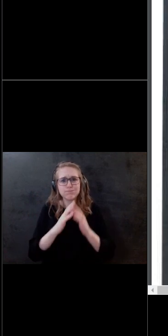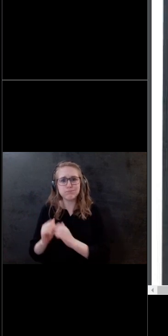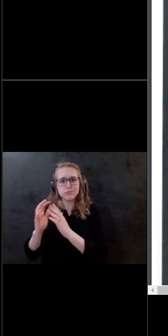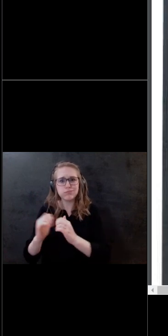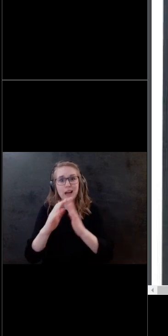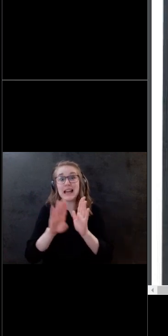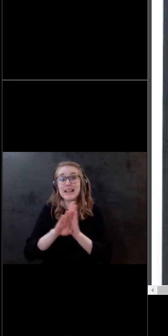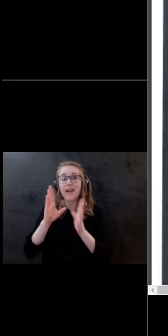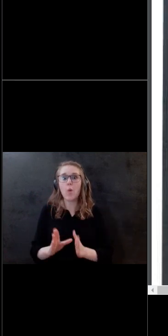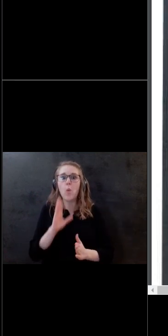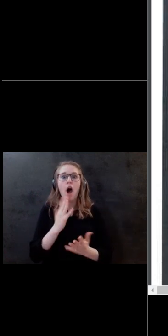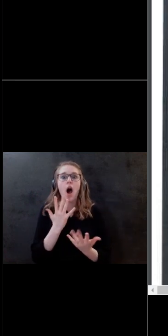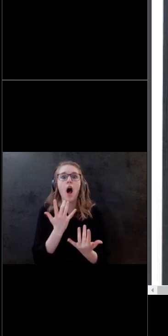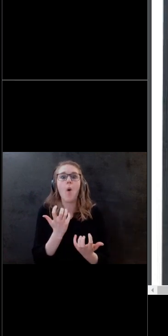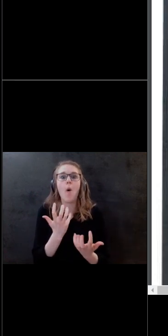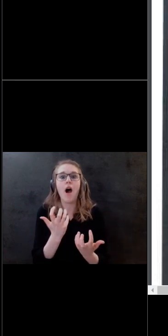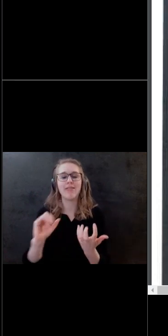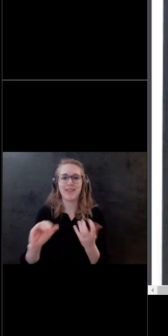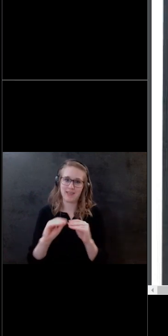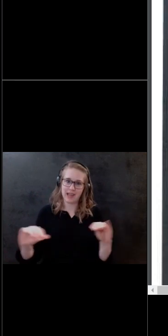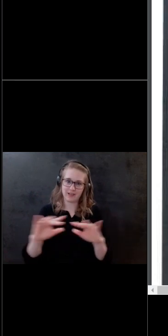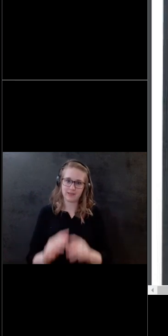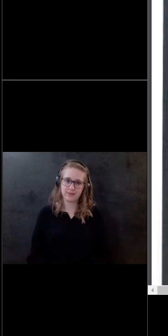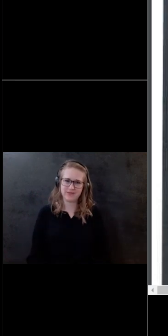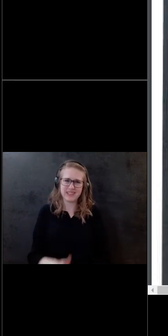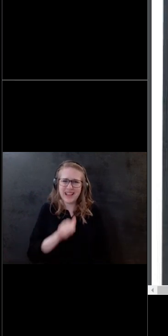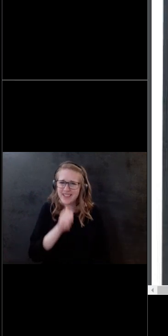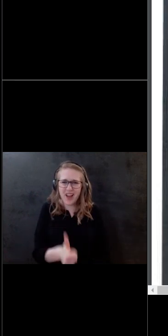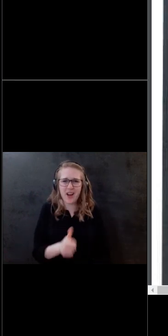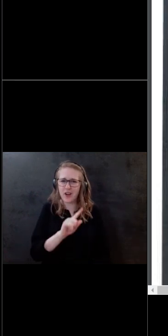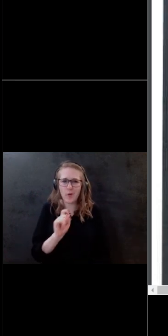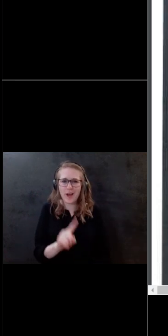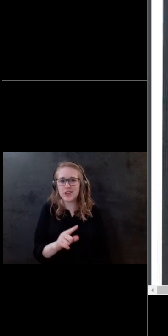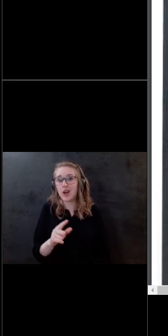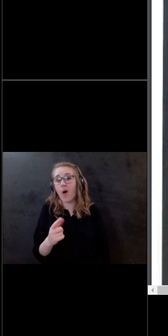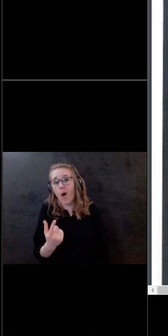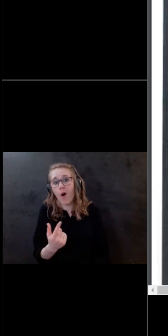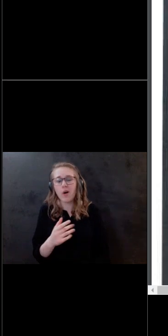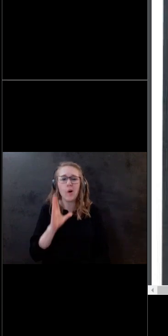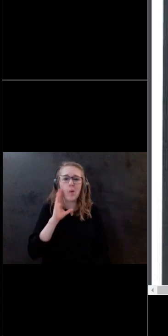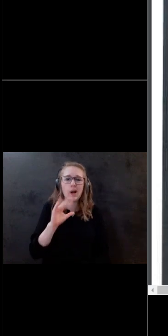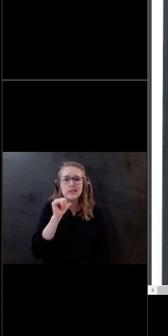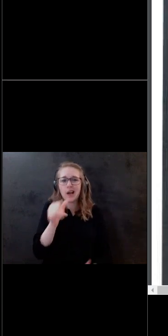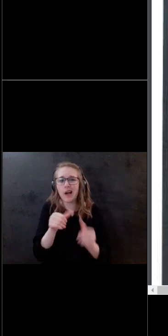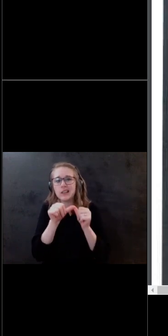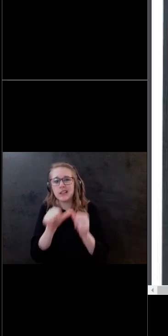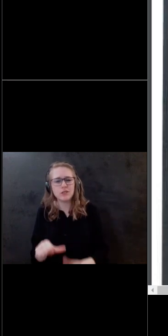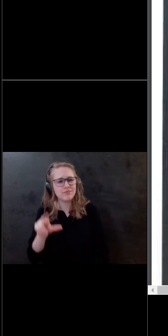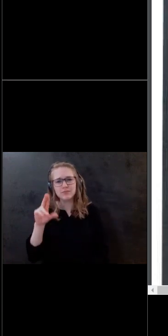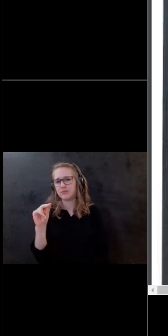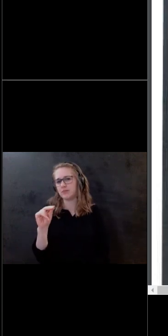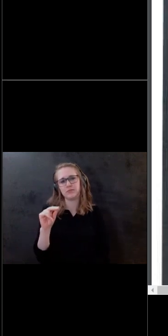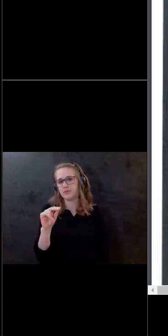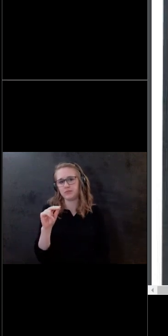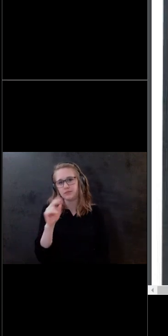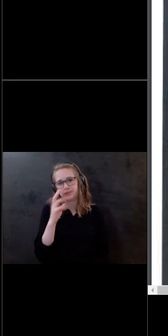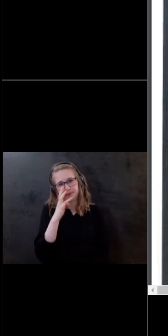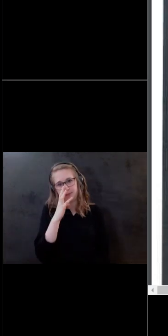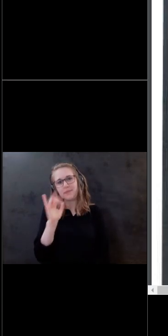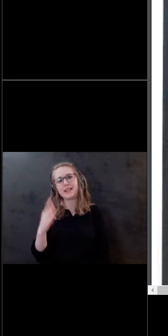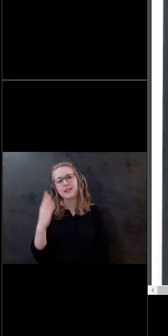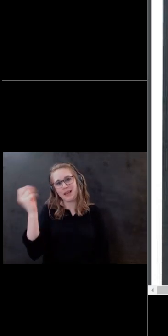will be salivating for that land. So it's not a question of, oh, it's not going to move forward. That is